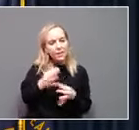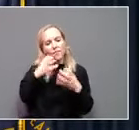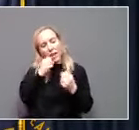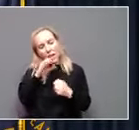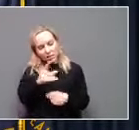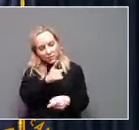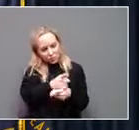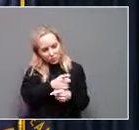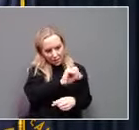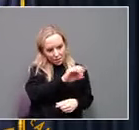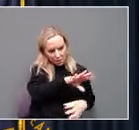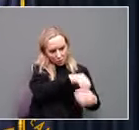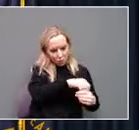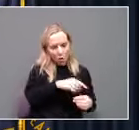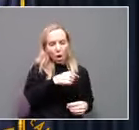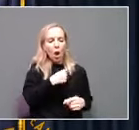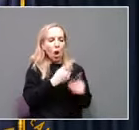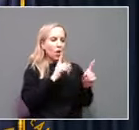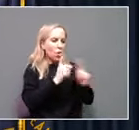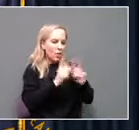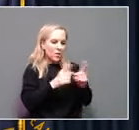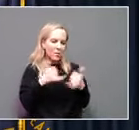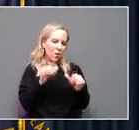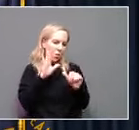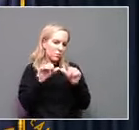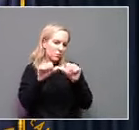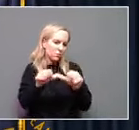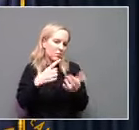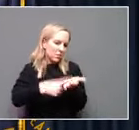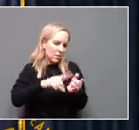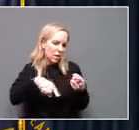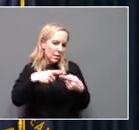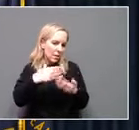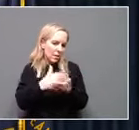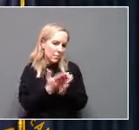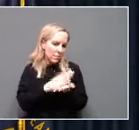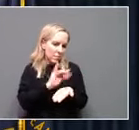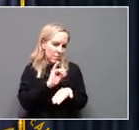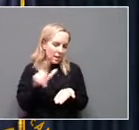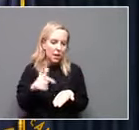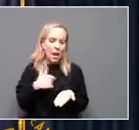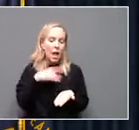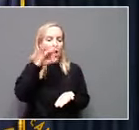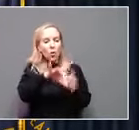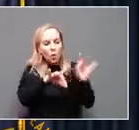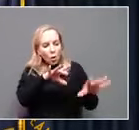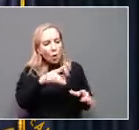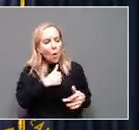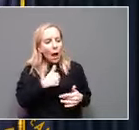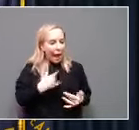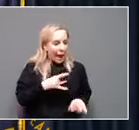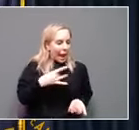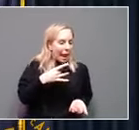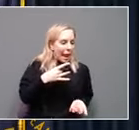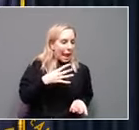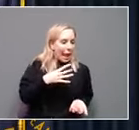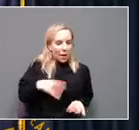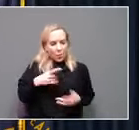be ongoing. And I think I've thrown out things I both like and I don't like in a very quick analysis,